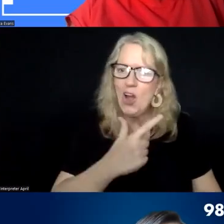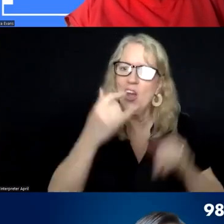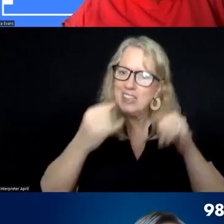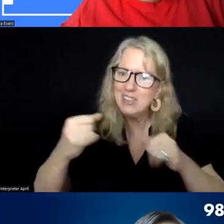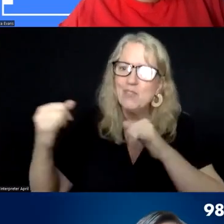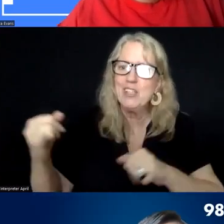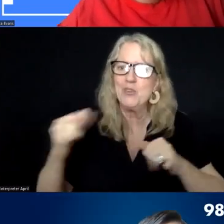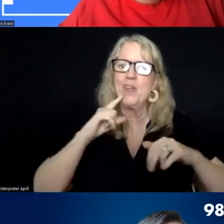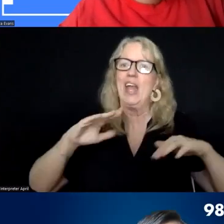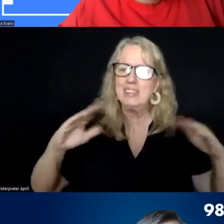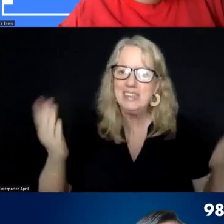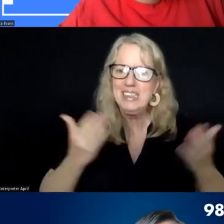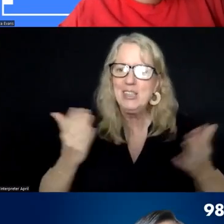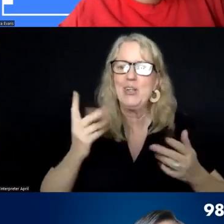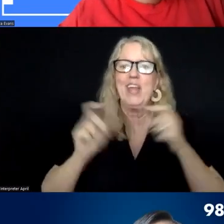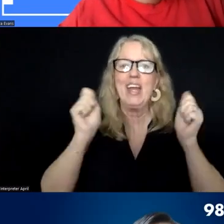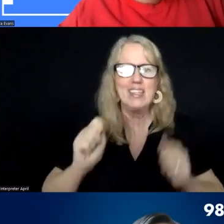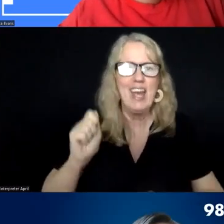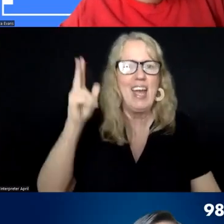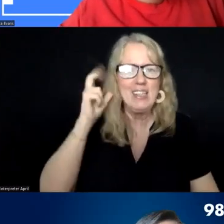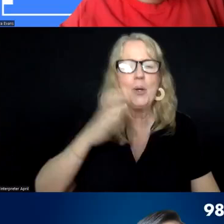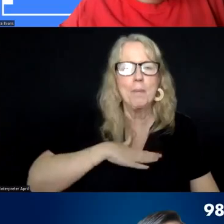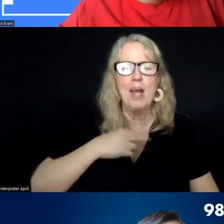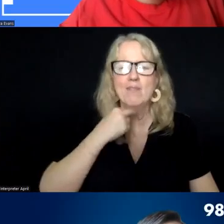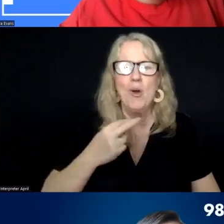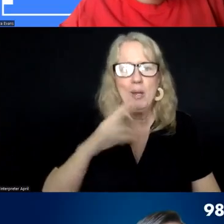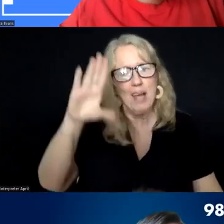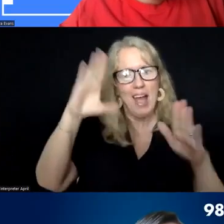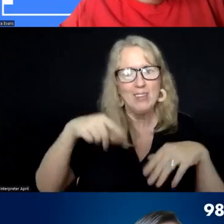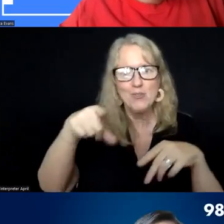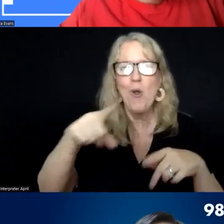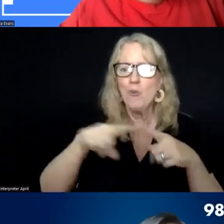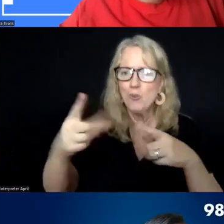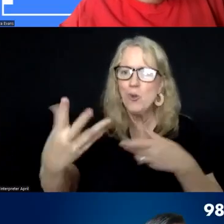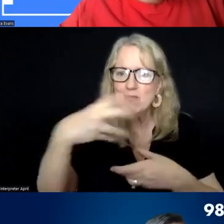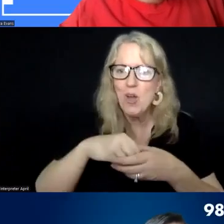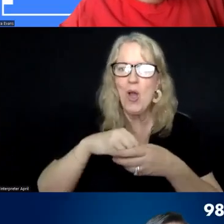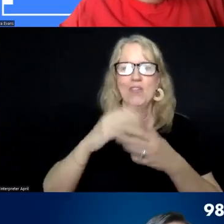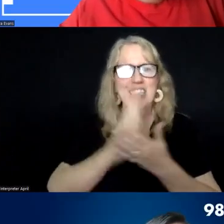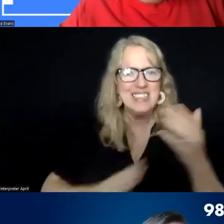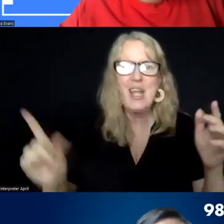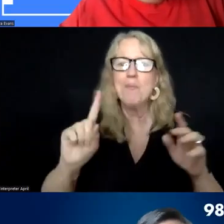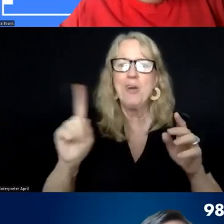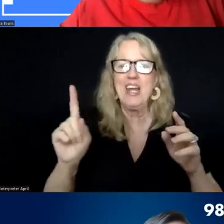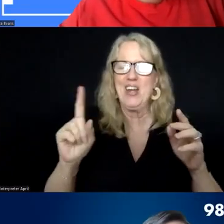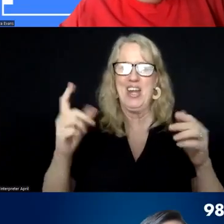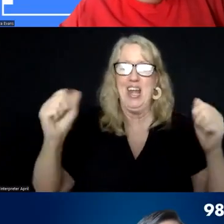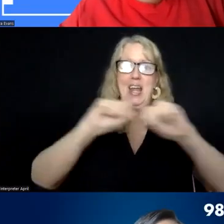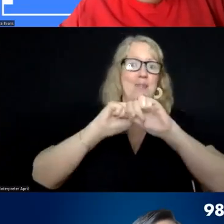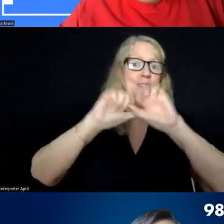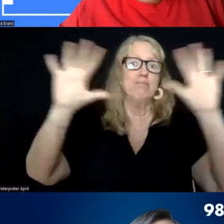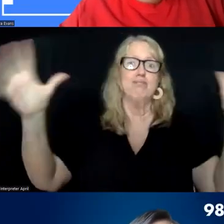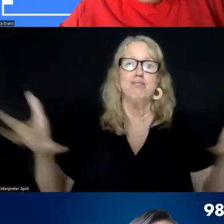that is on this call that can hear my voice, because I know that you play a role somewhere in this big group